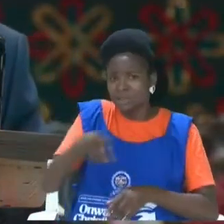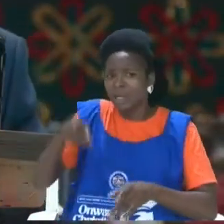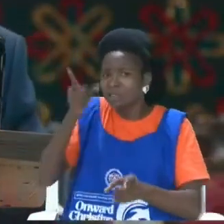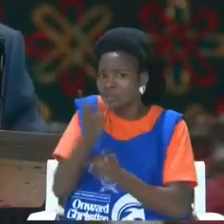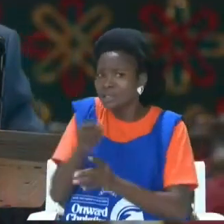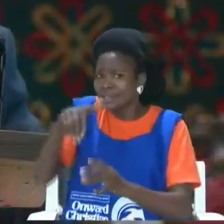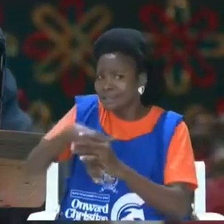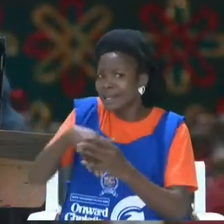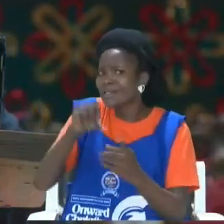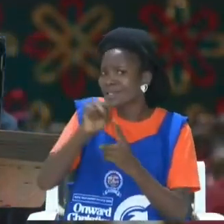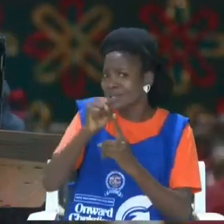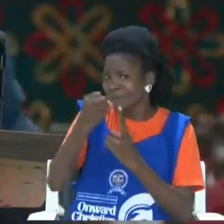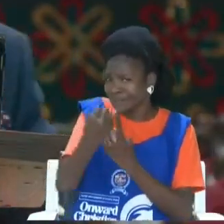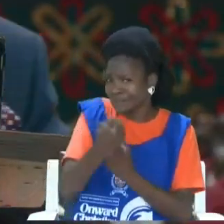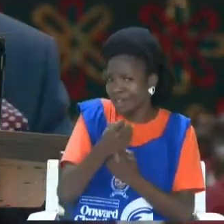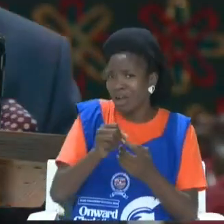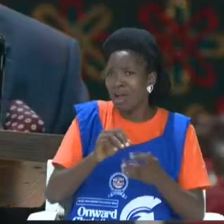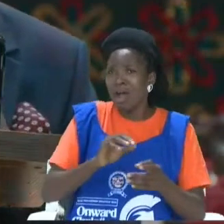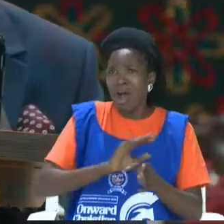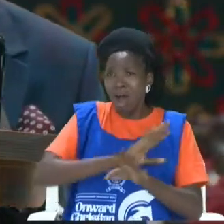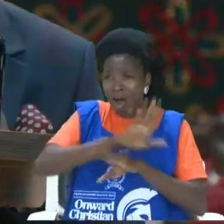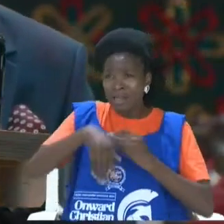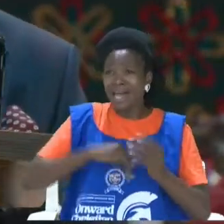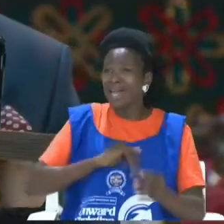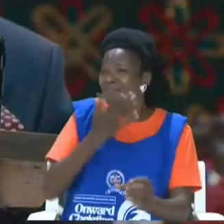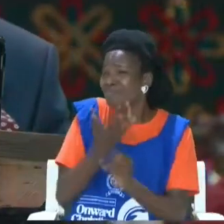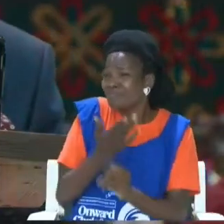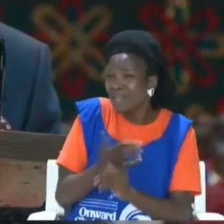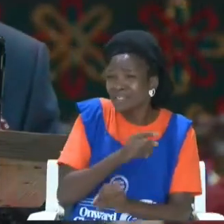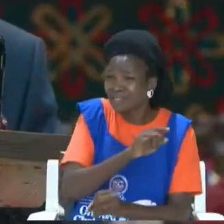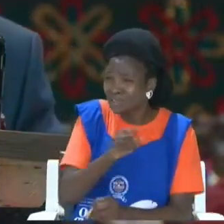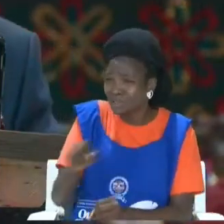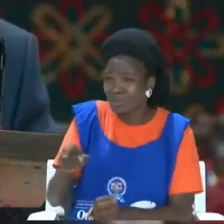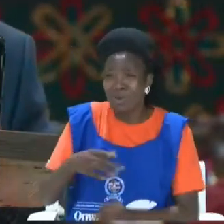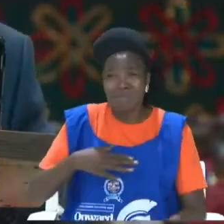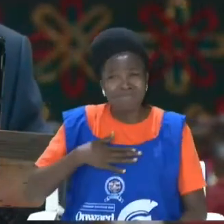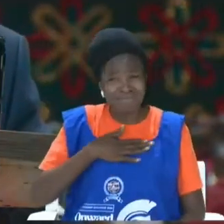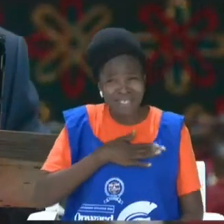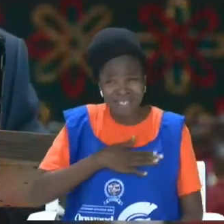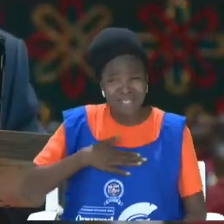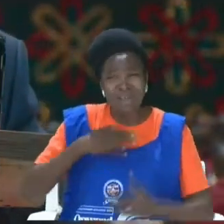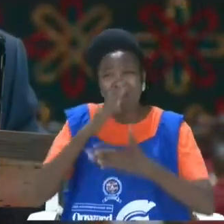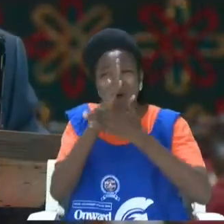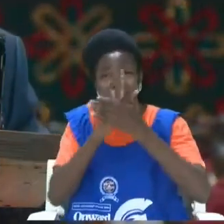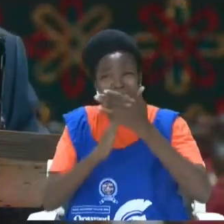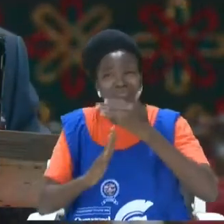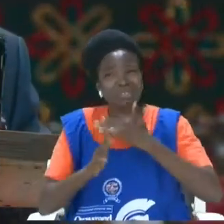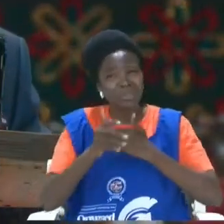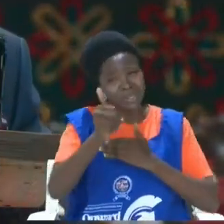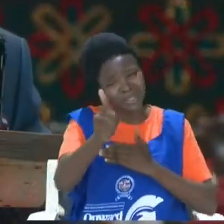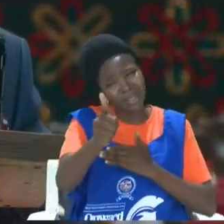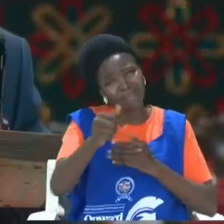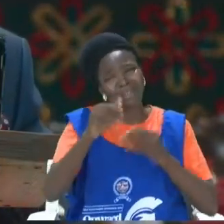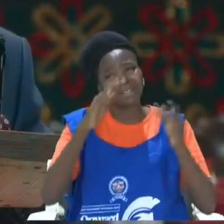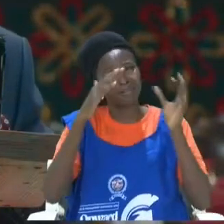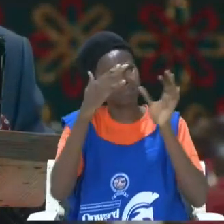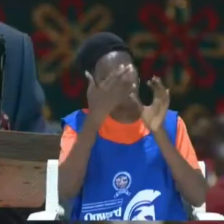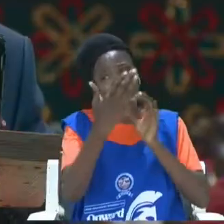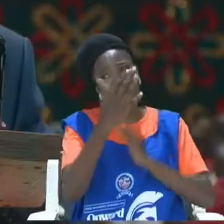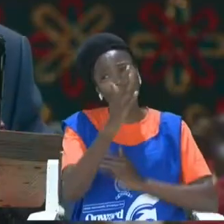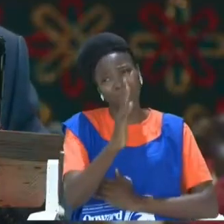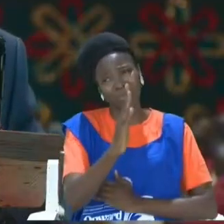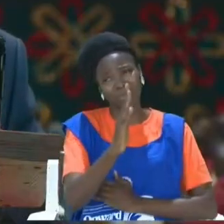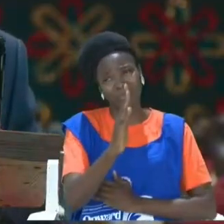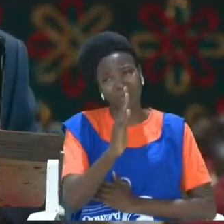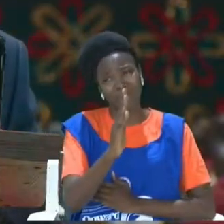situation, all I beg of you is to humble yourself before the Lord. If